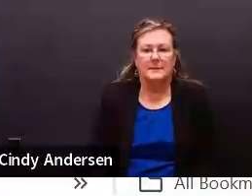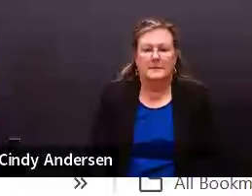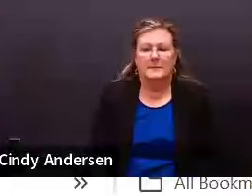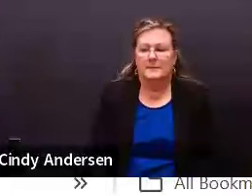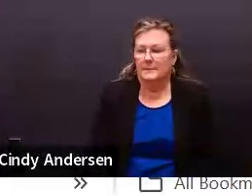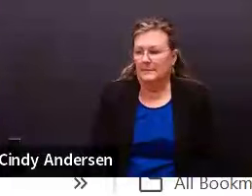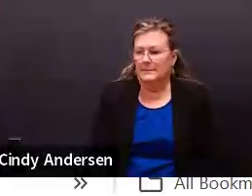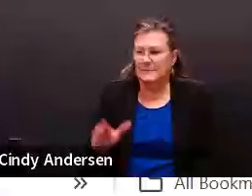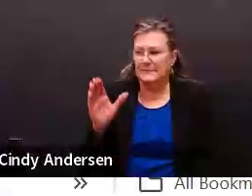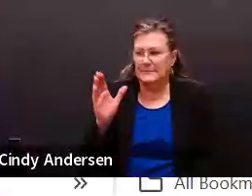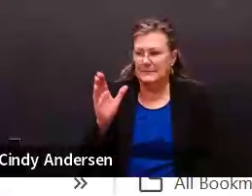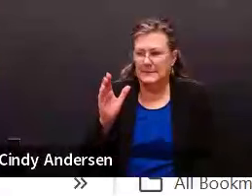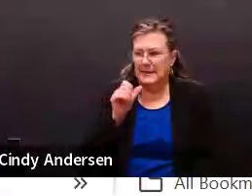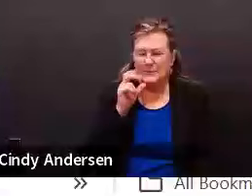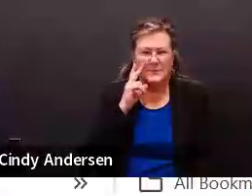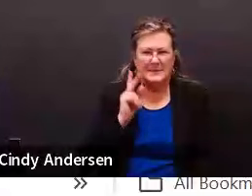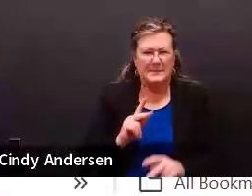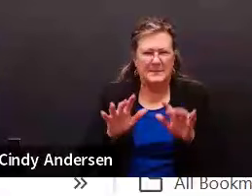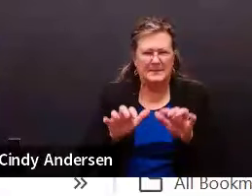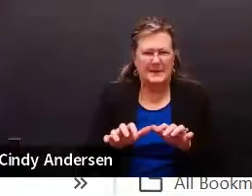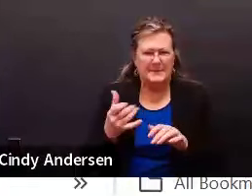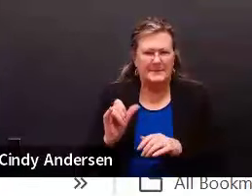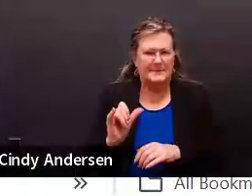See folks still typing? I don't really.